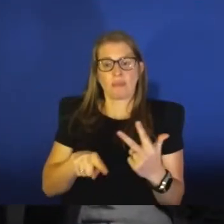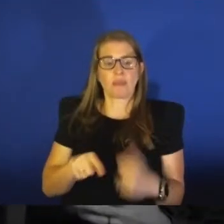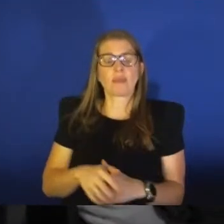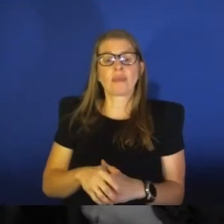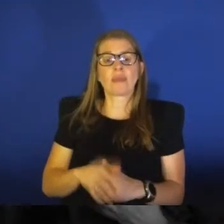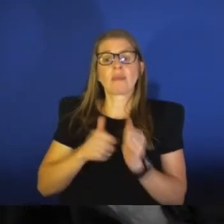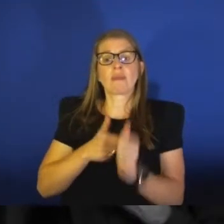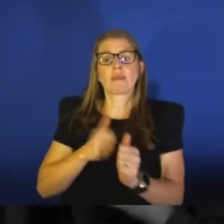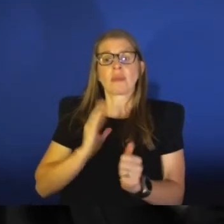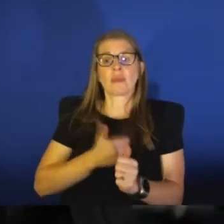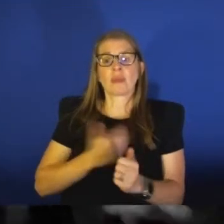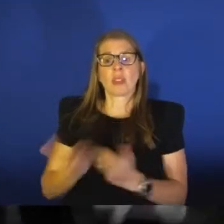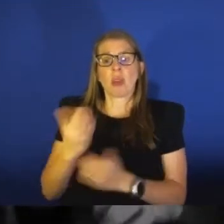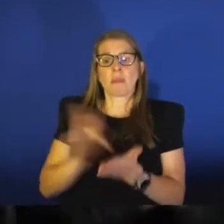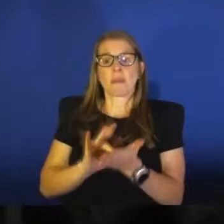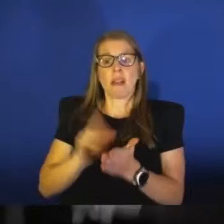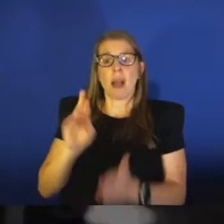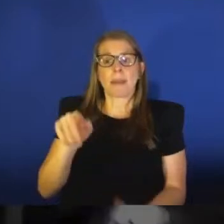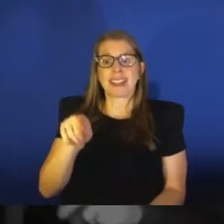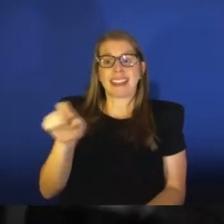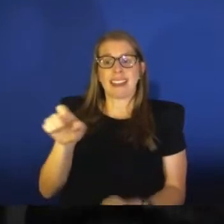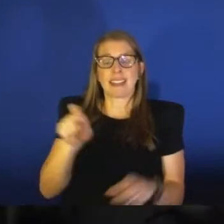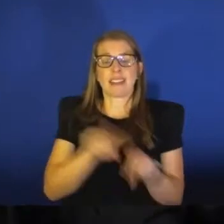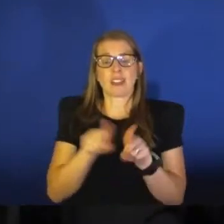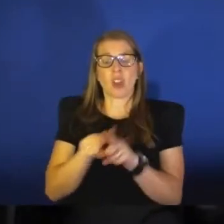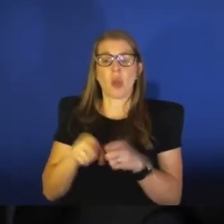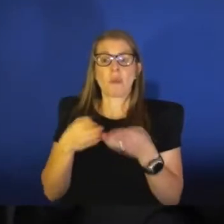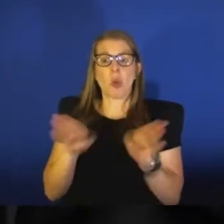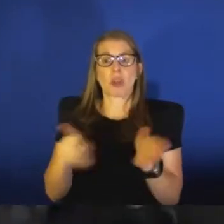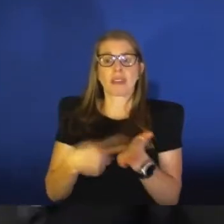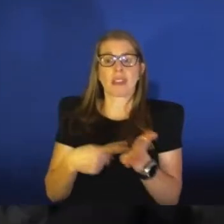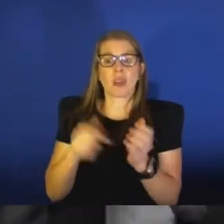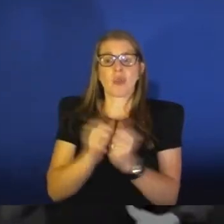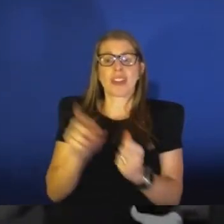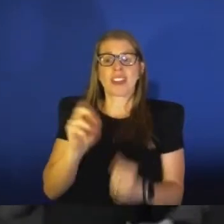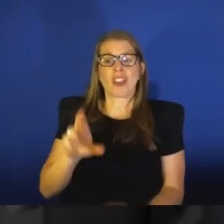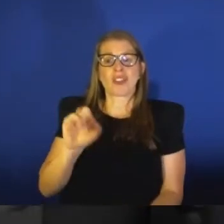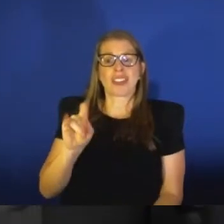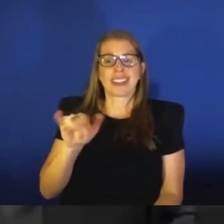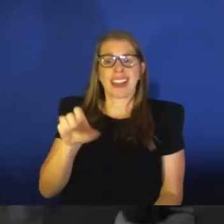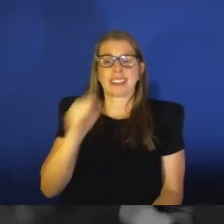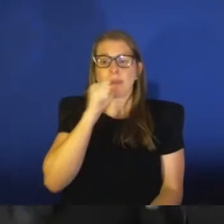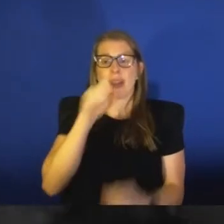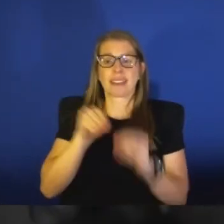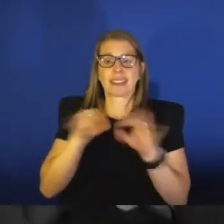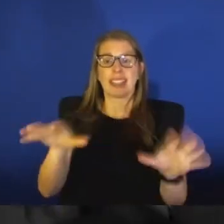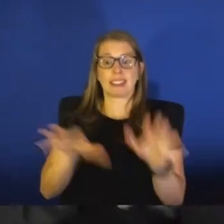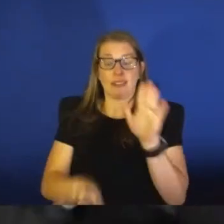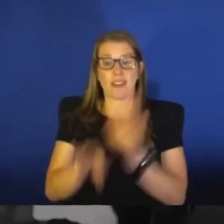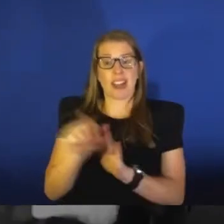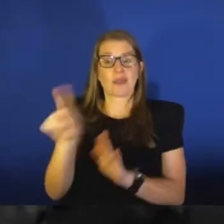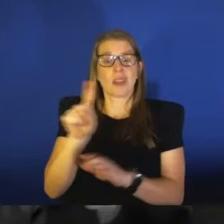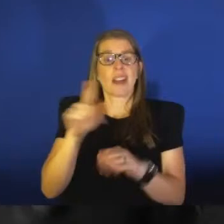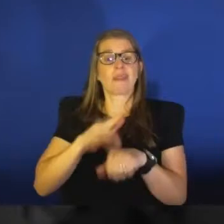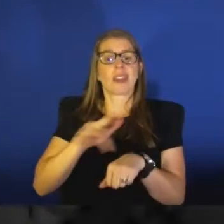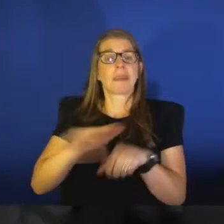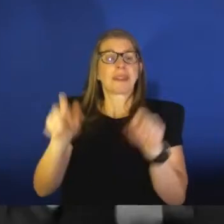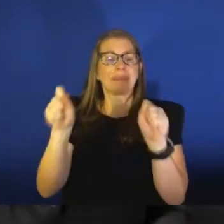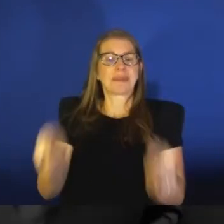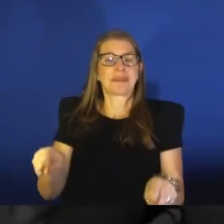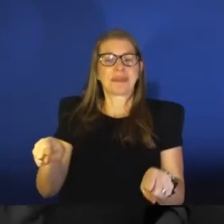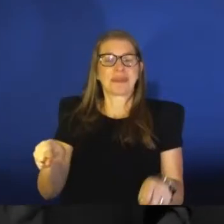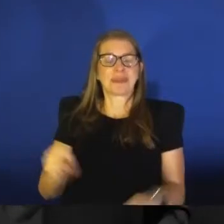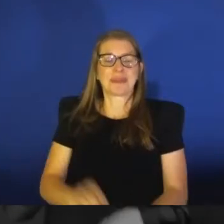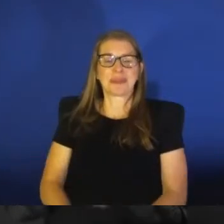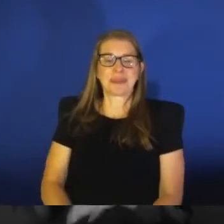Subscribe to our Morning Medical Update and Open Mics with Dr. Stites podcasts. Now, everywhere podcasts are available.